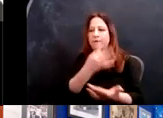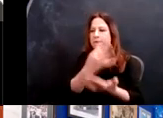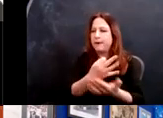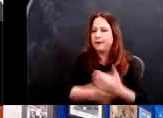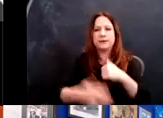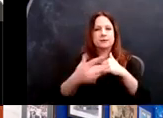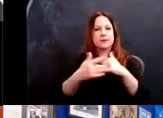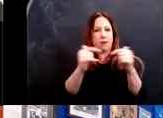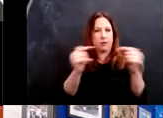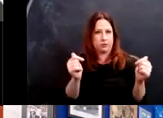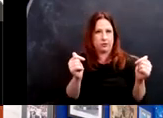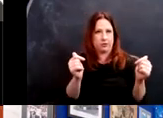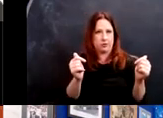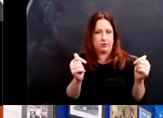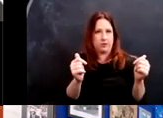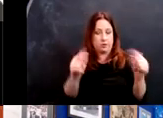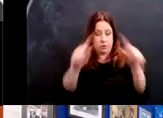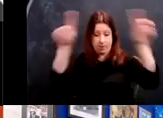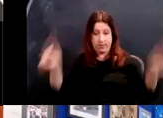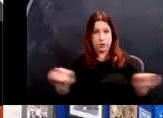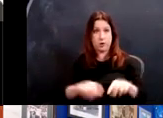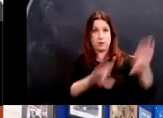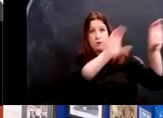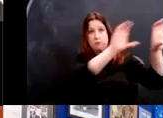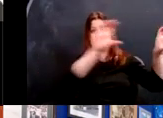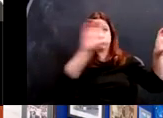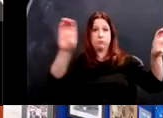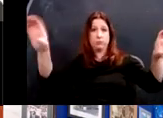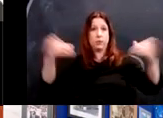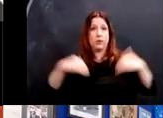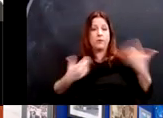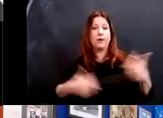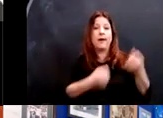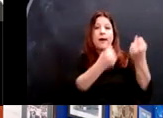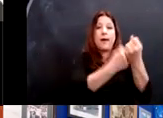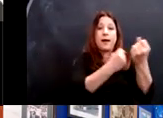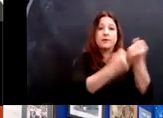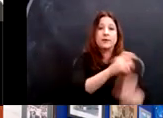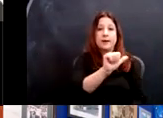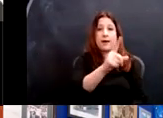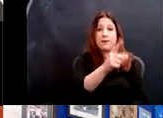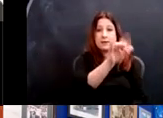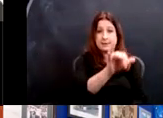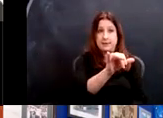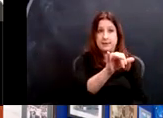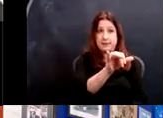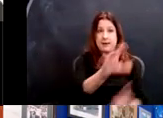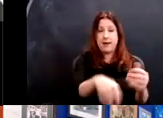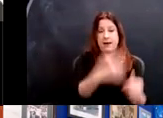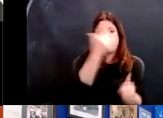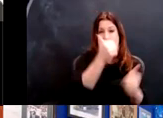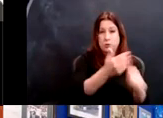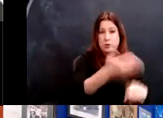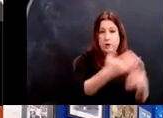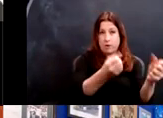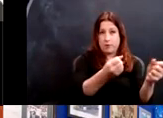Our three big blocks on which we build are advocacy, putting a face in recovery, our